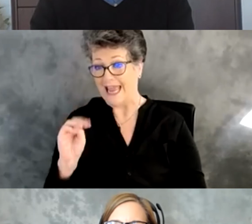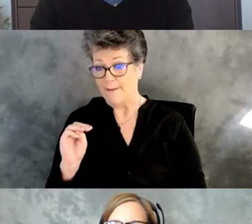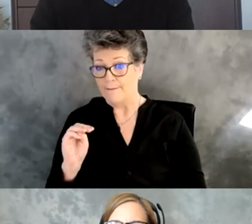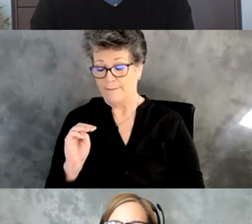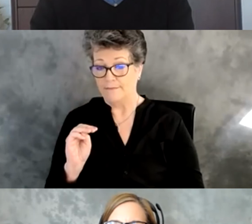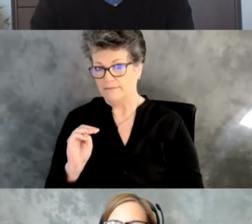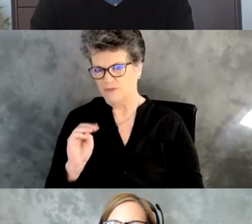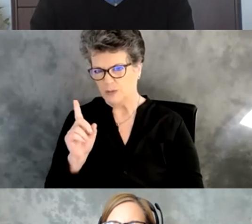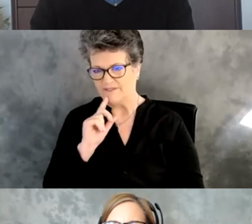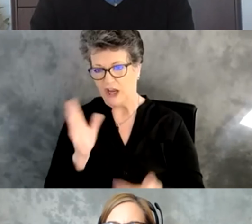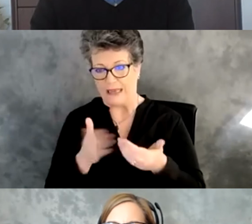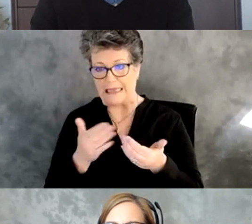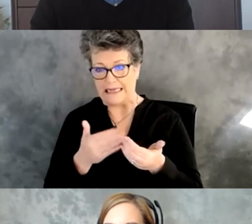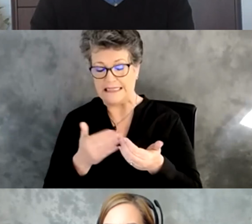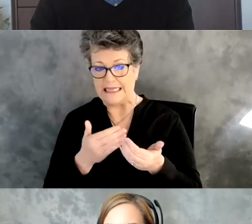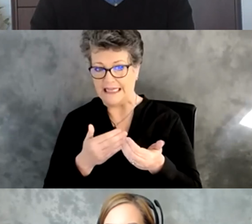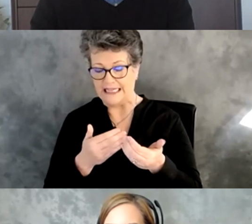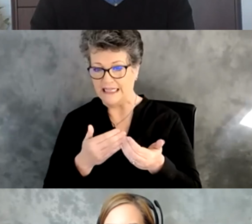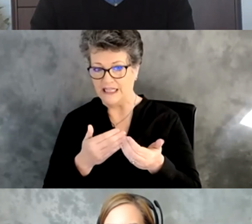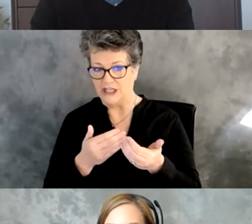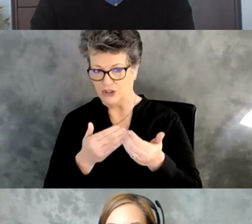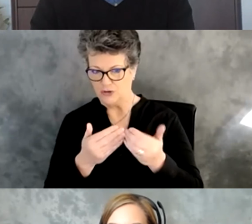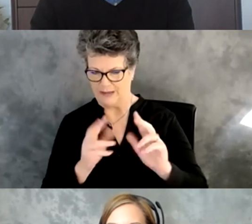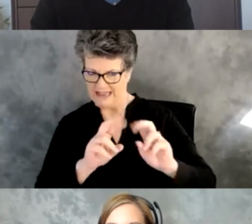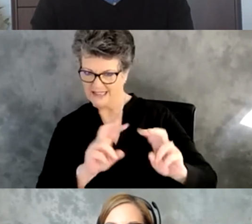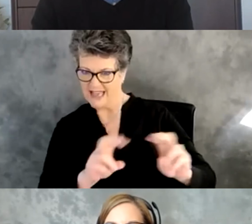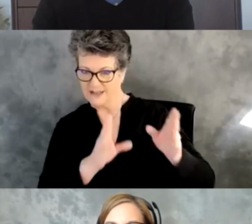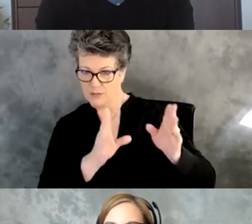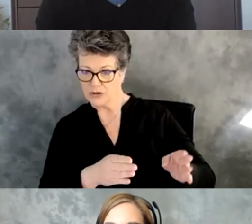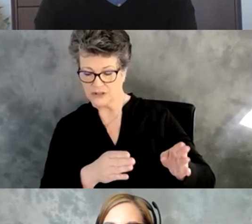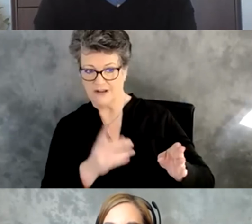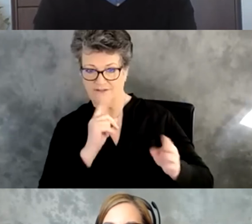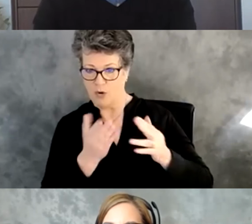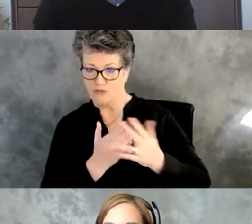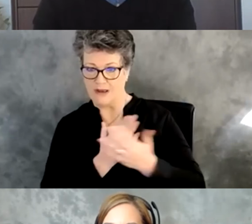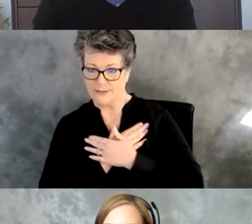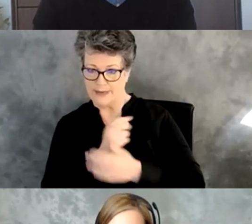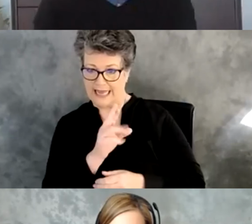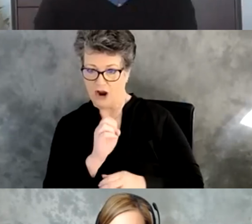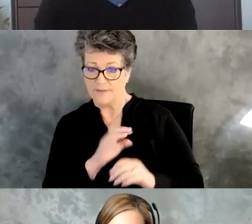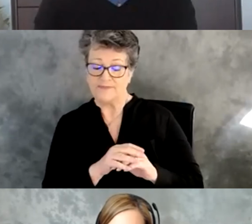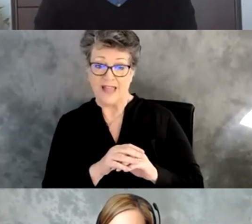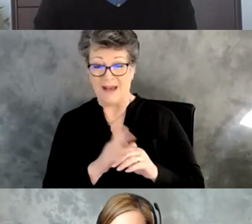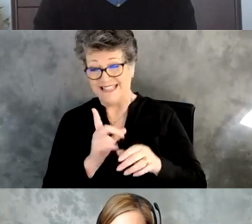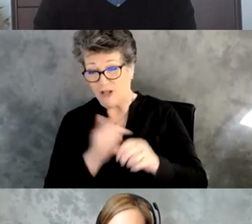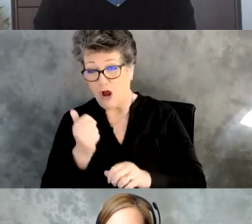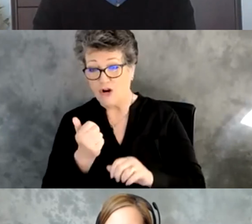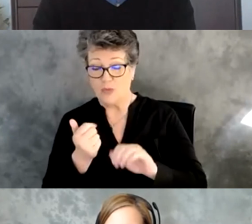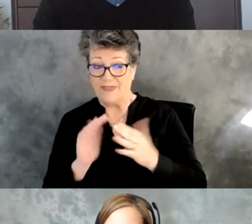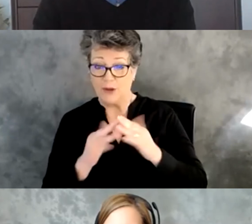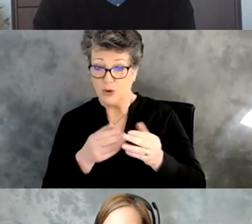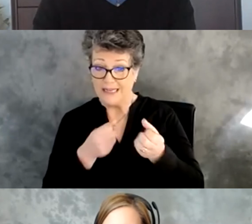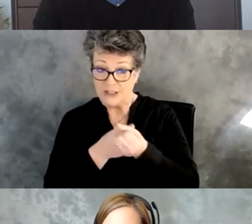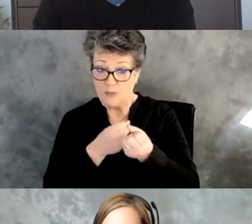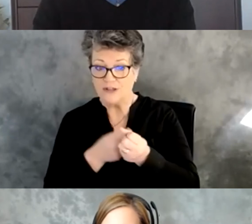to get someone to be assessed for it. It may take a little bit longer with community supports as we continue